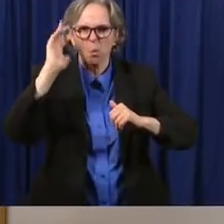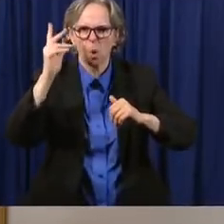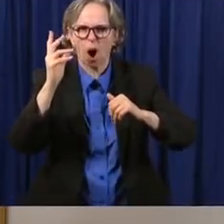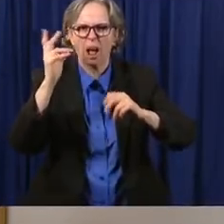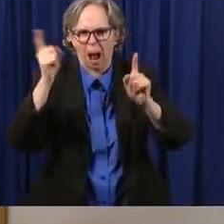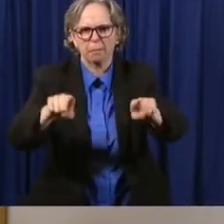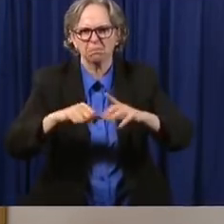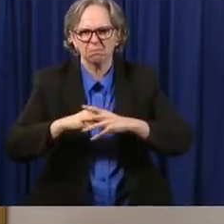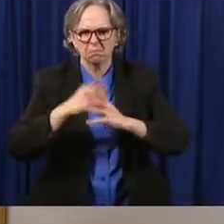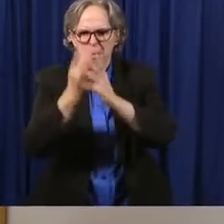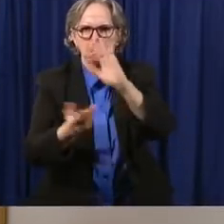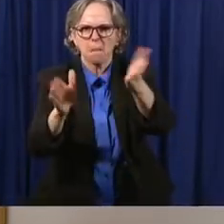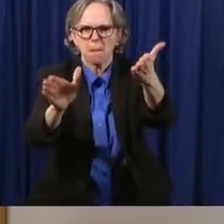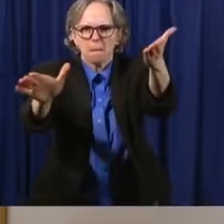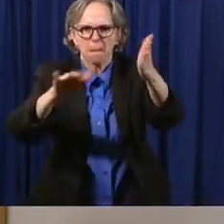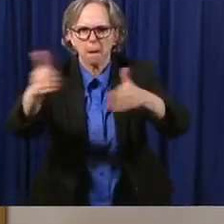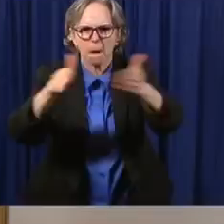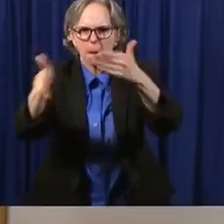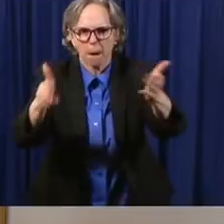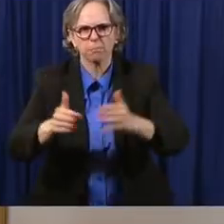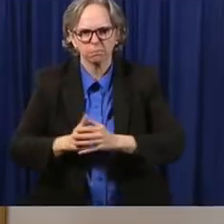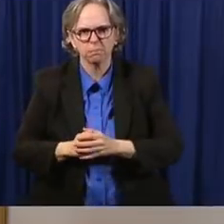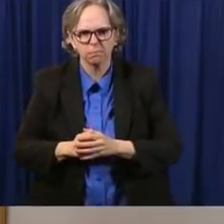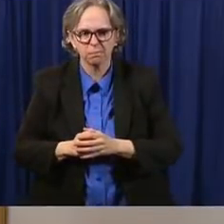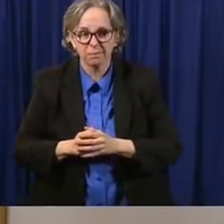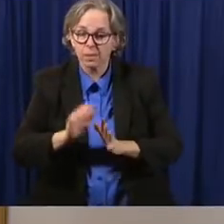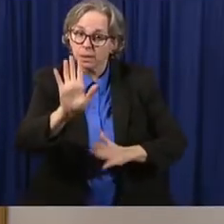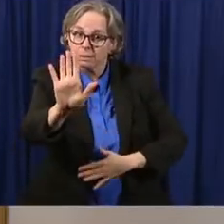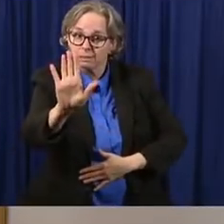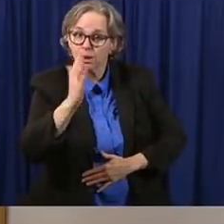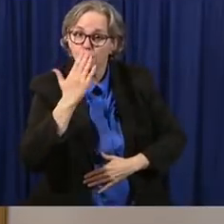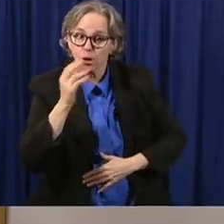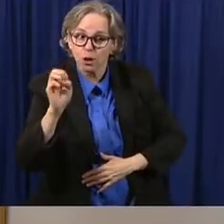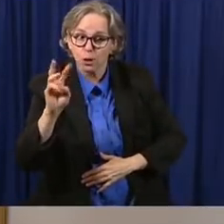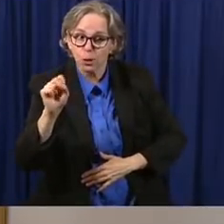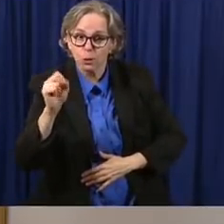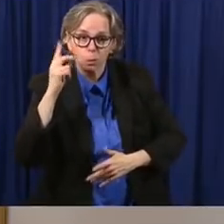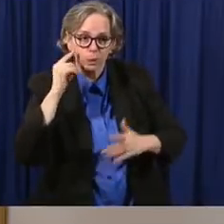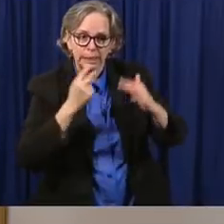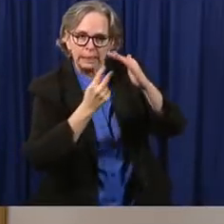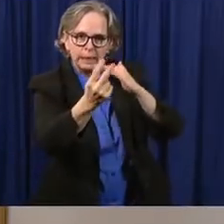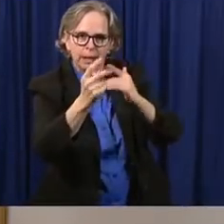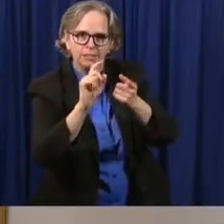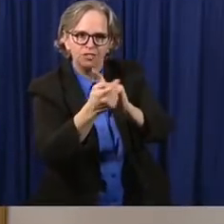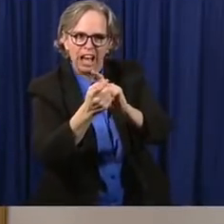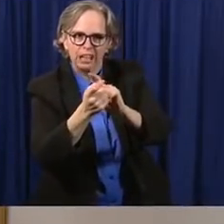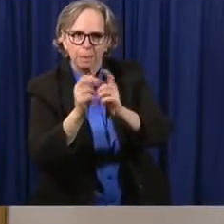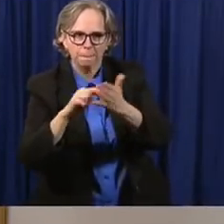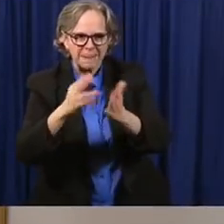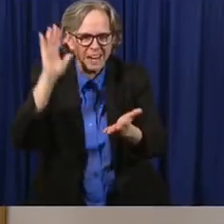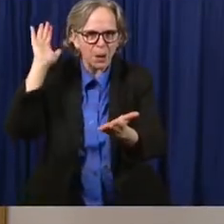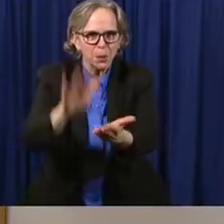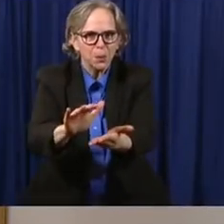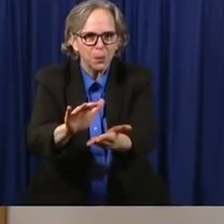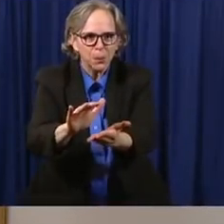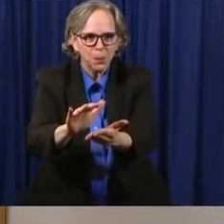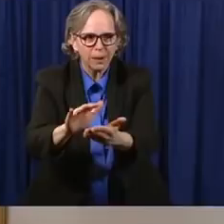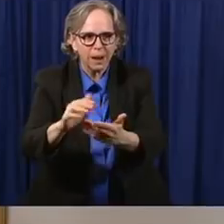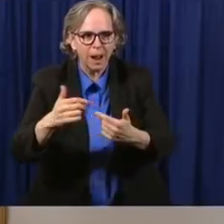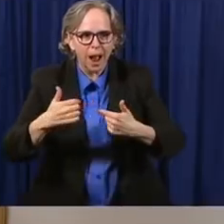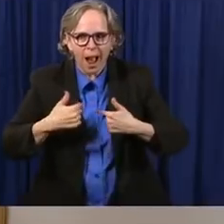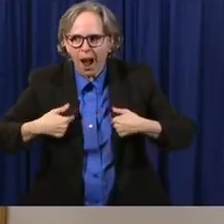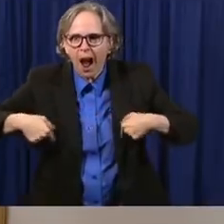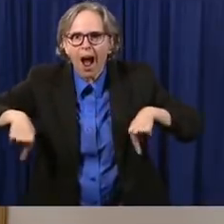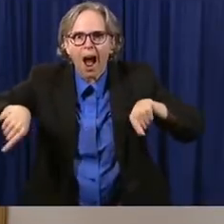There's a reason that Ohio's numbers are a lot better than we projected, and a lot better, frankly,